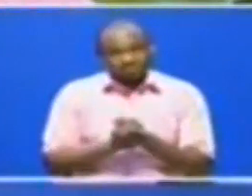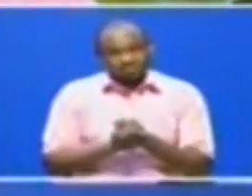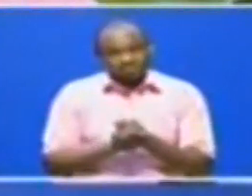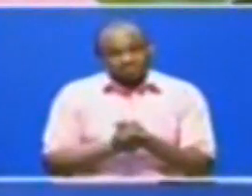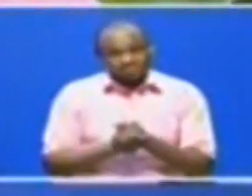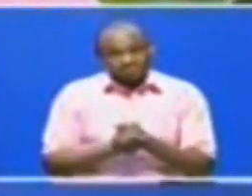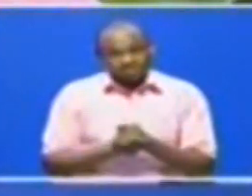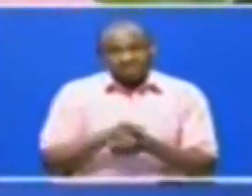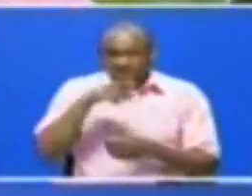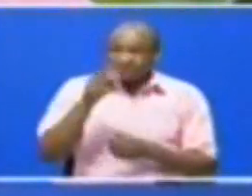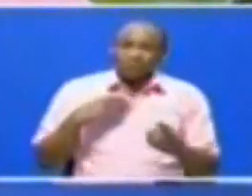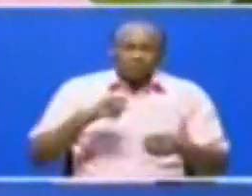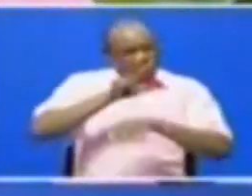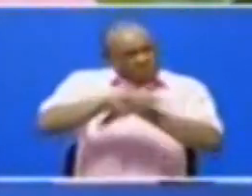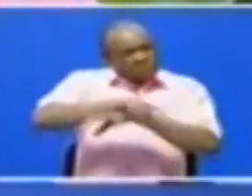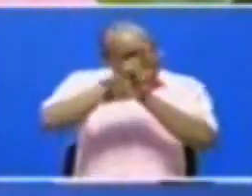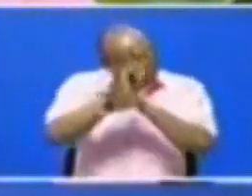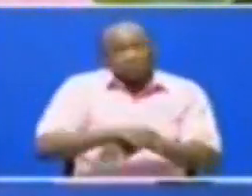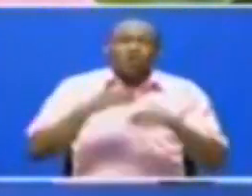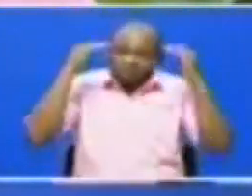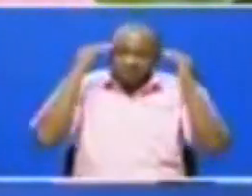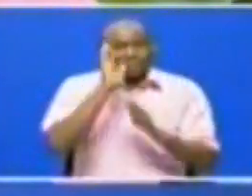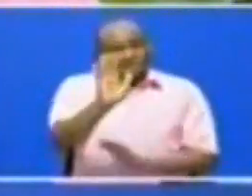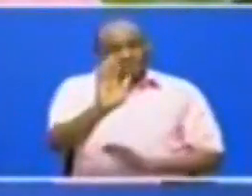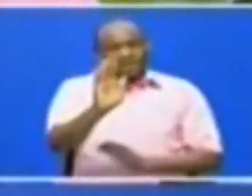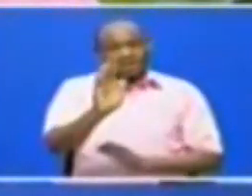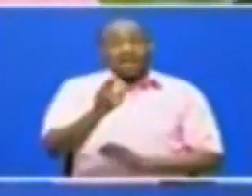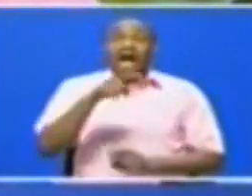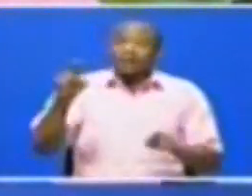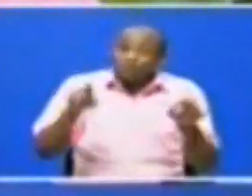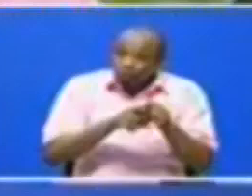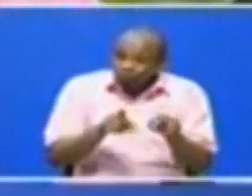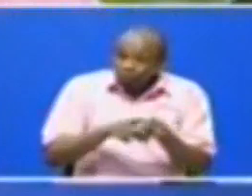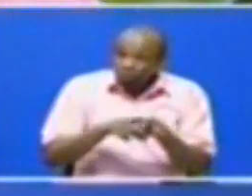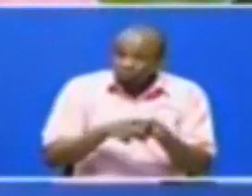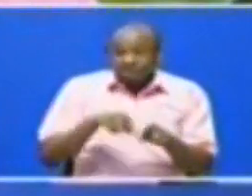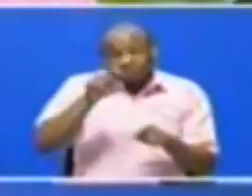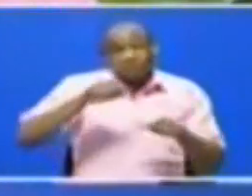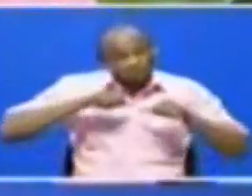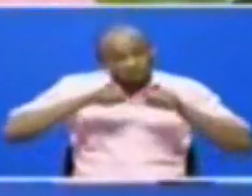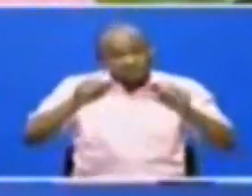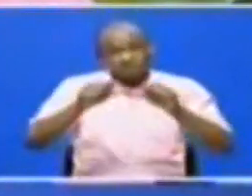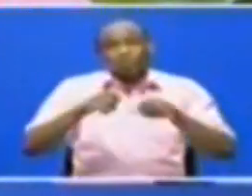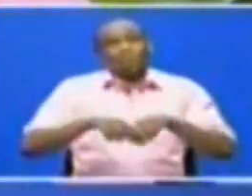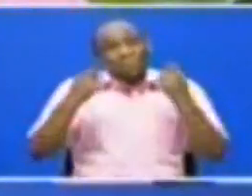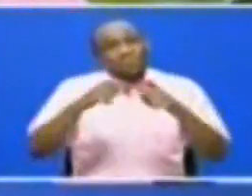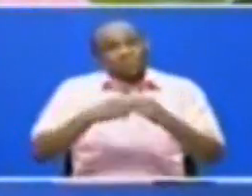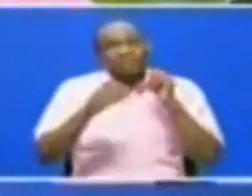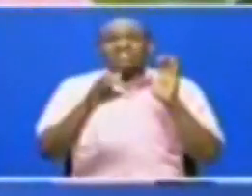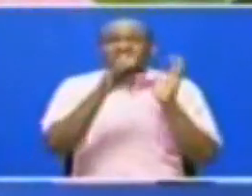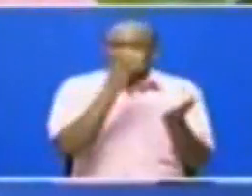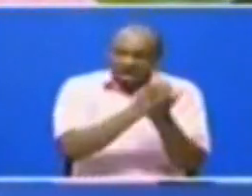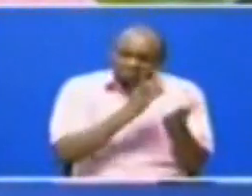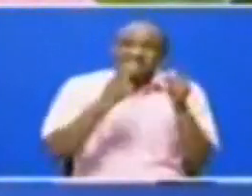disrepute to the very high office he holds and consequently continues to offend the provisions of Chapter